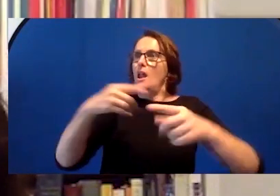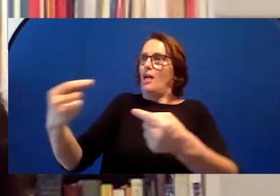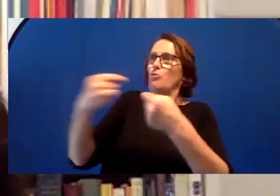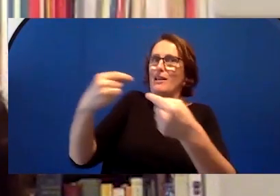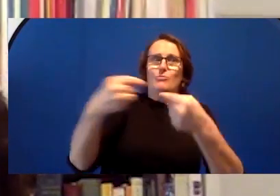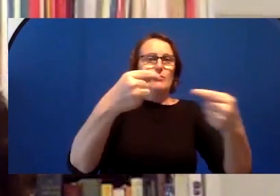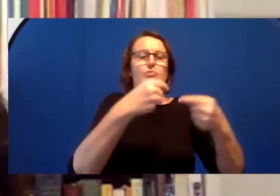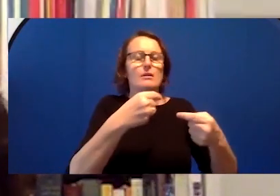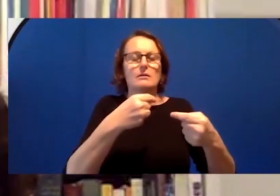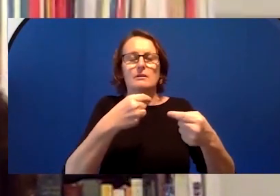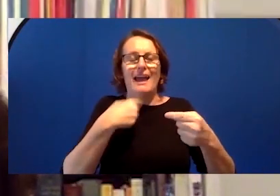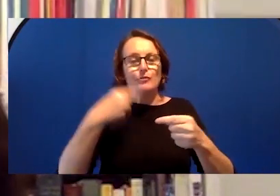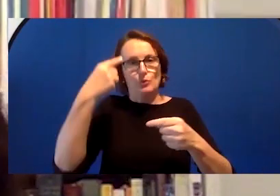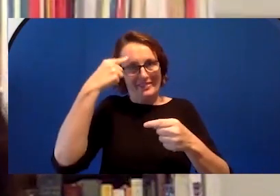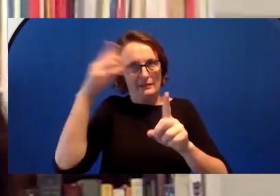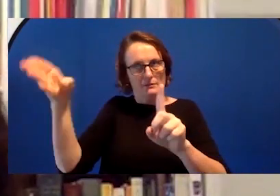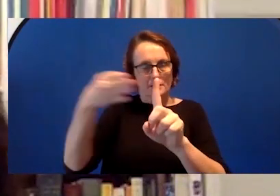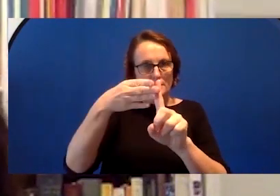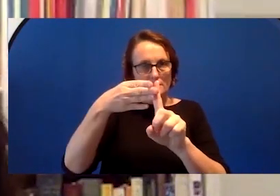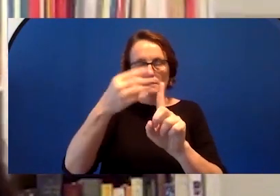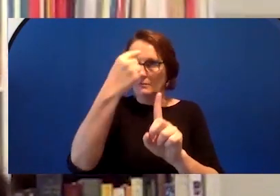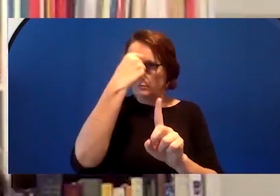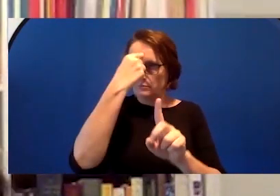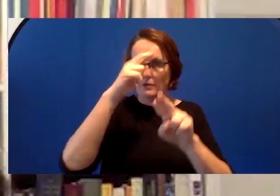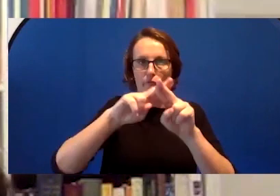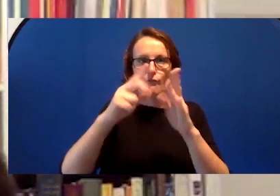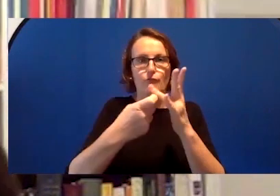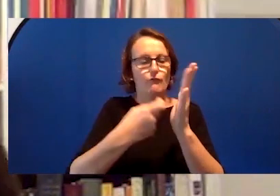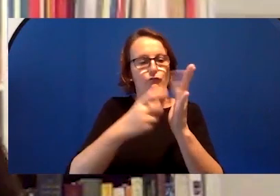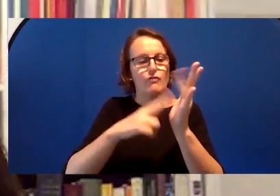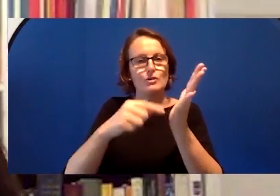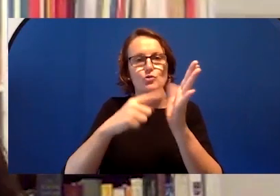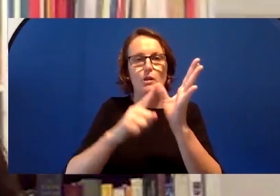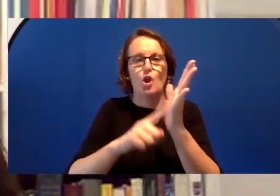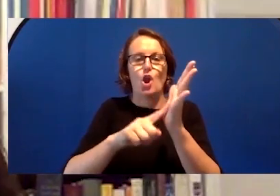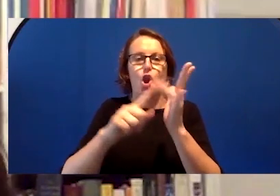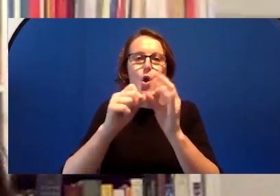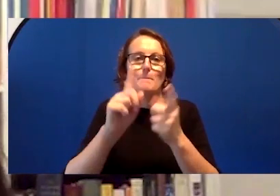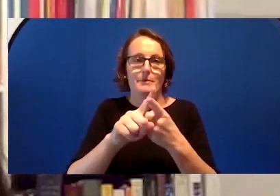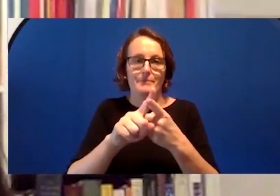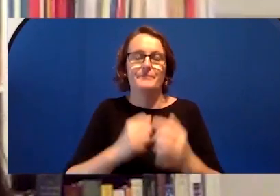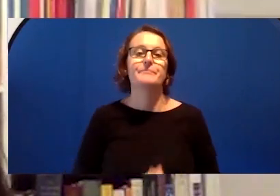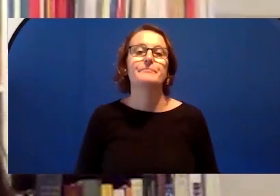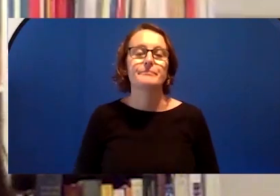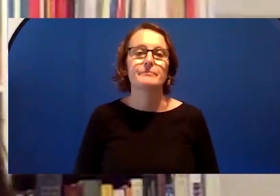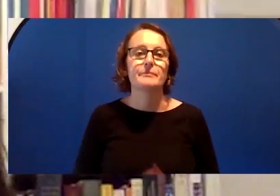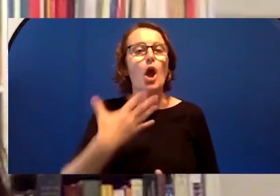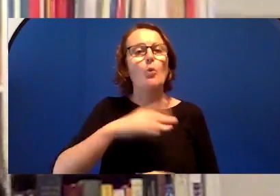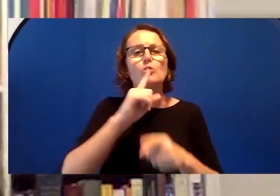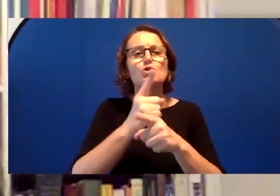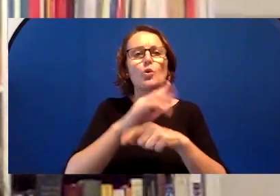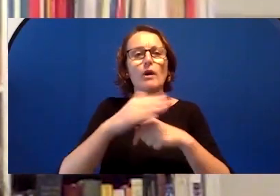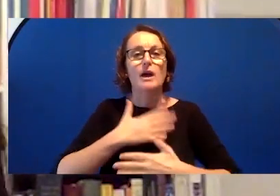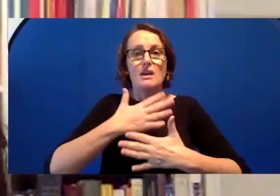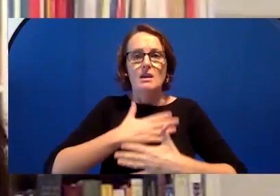threat-based emotions. Another thing I want to highlight about shallow breathing before we move on, it's common